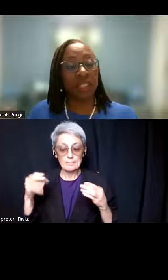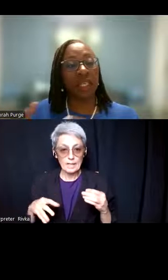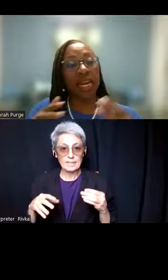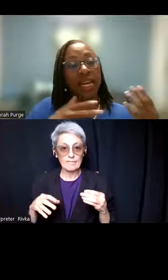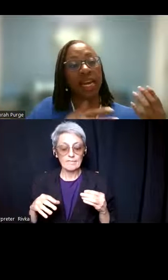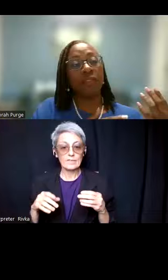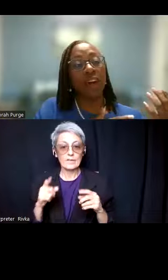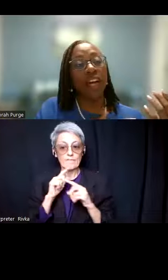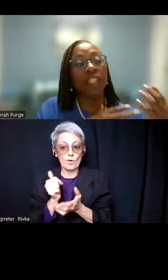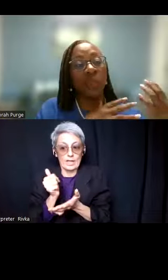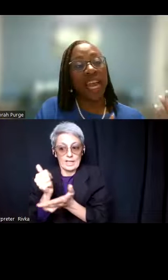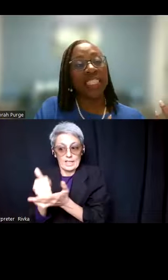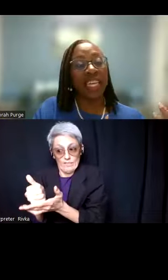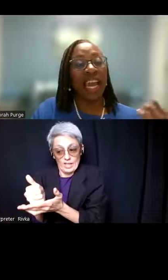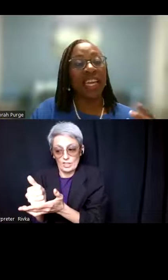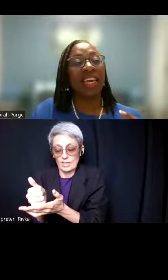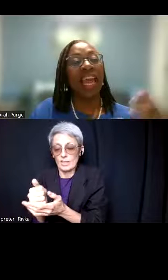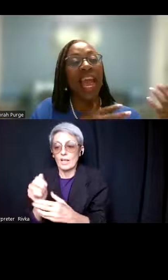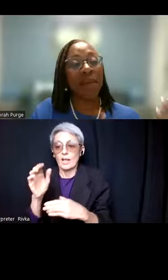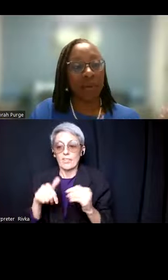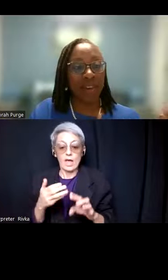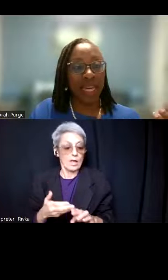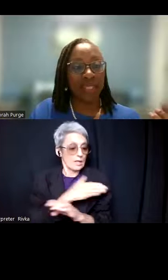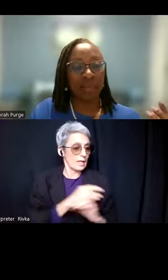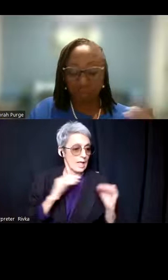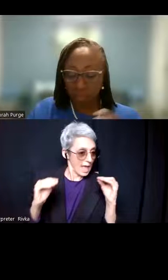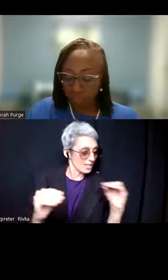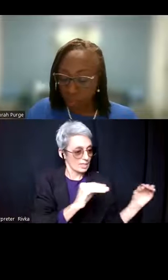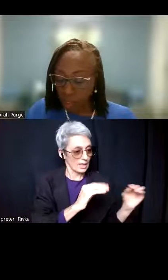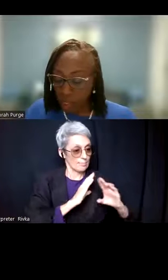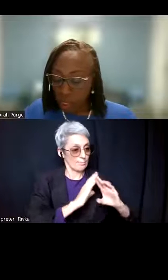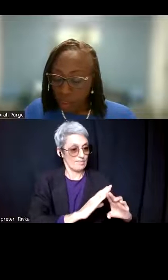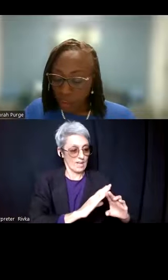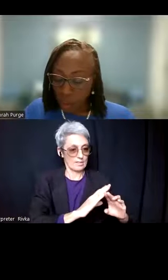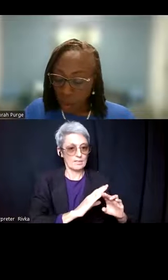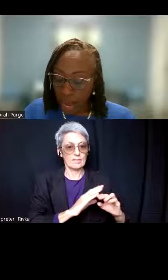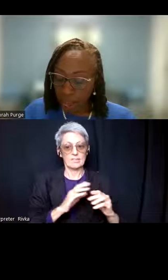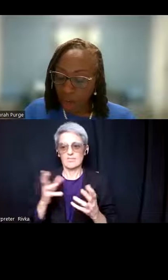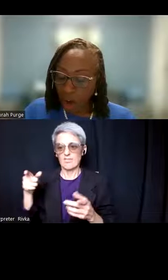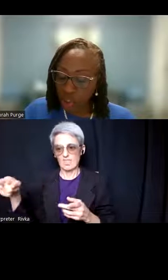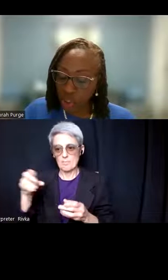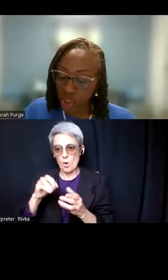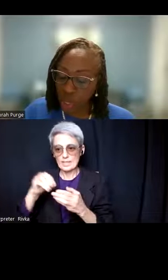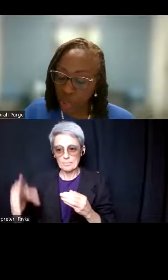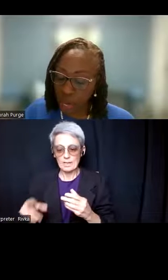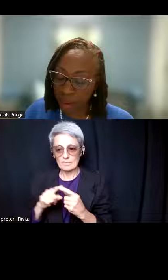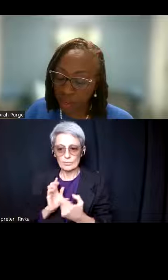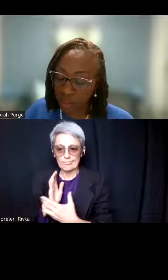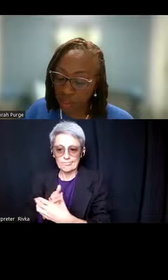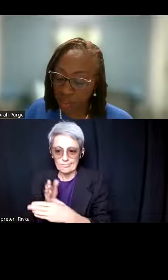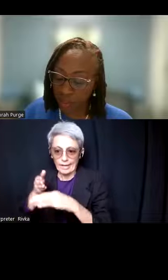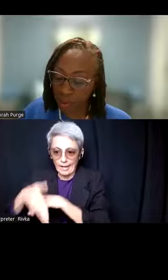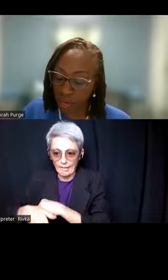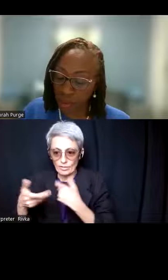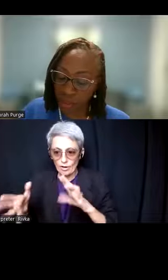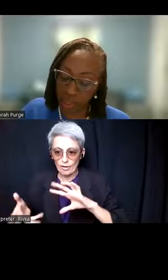intervention than it is for us to educate and prevent. So it also showed, and I'm going to